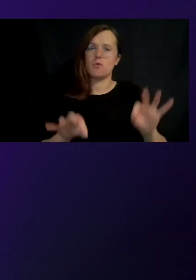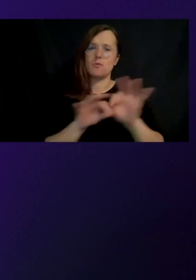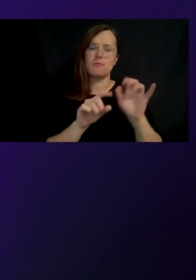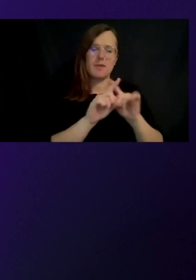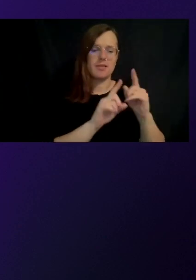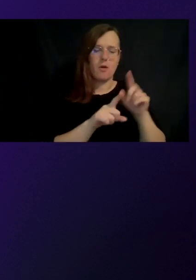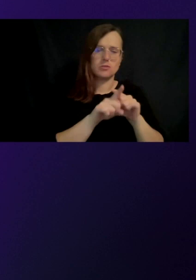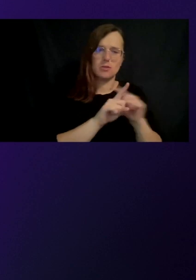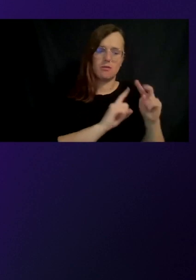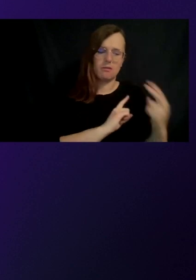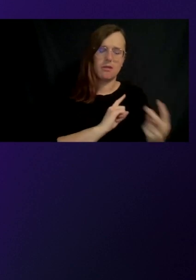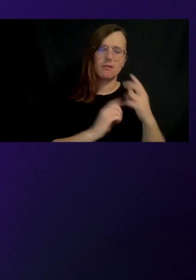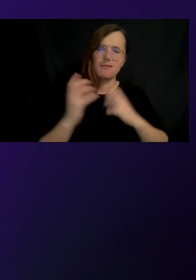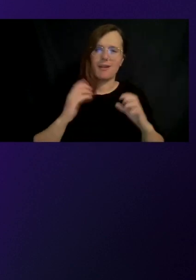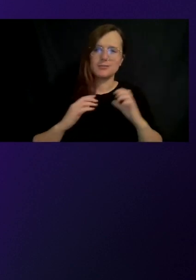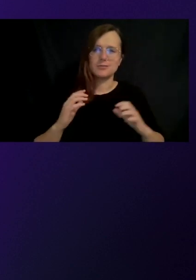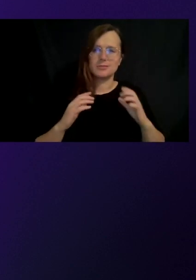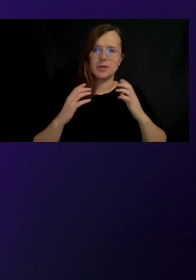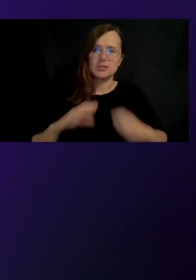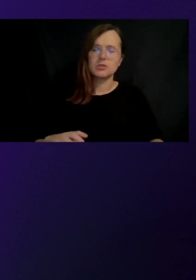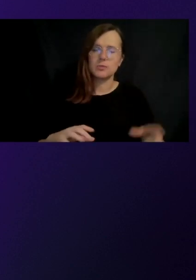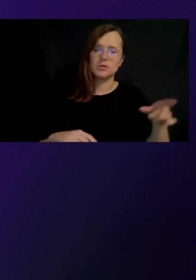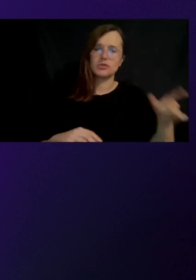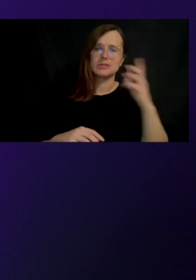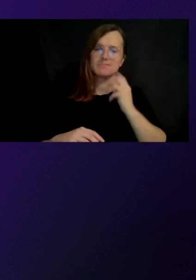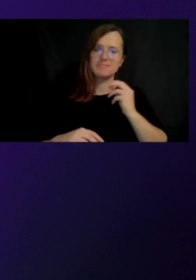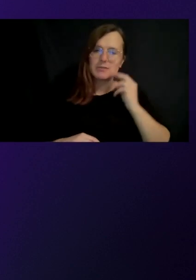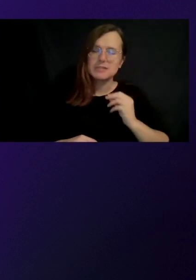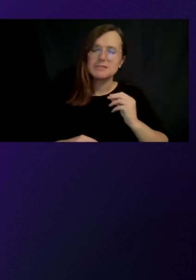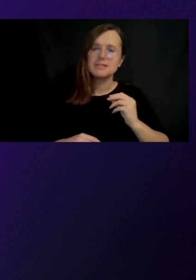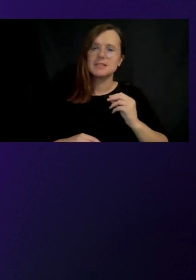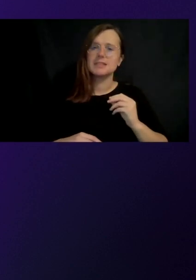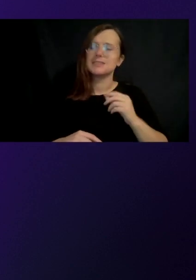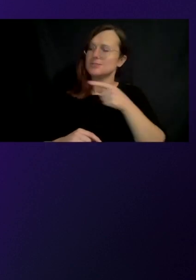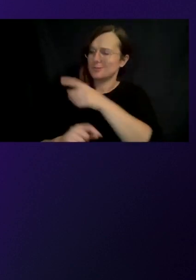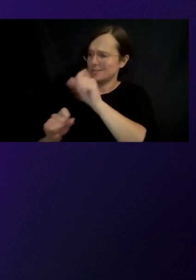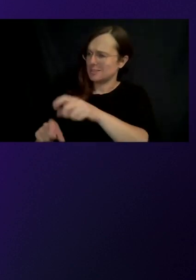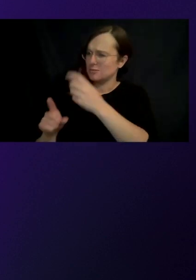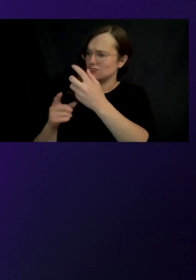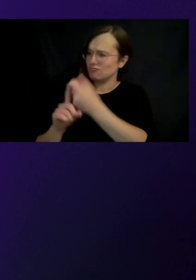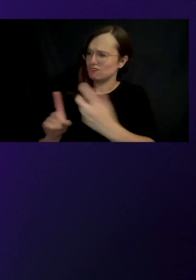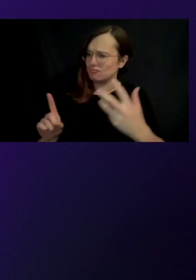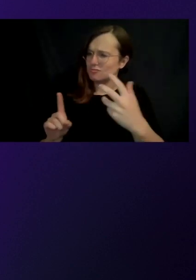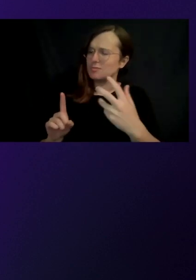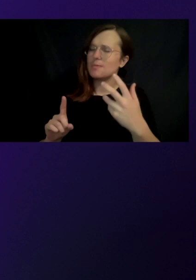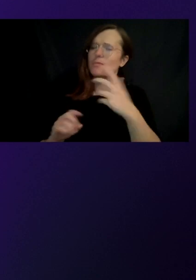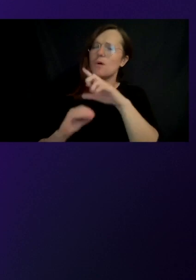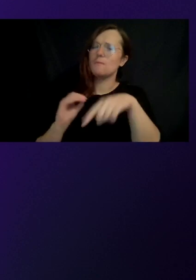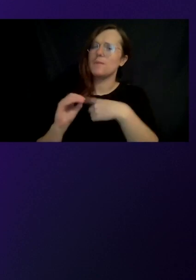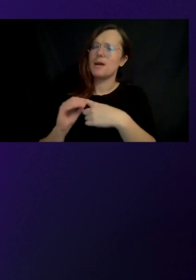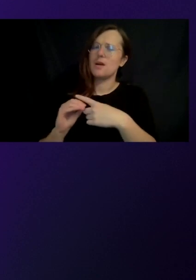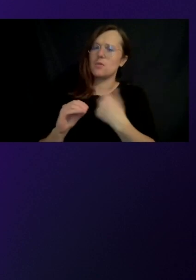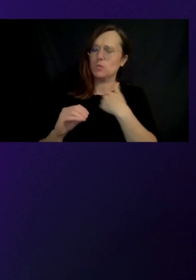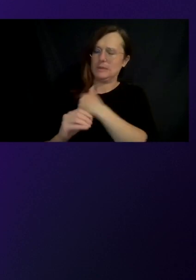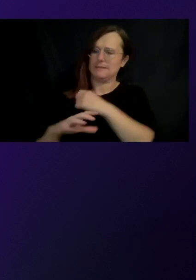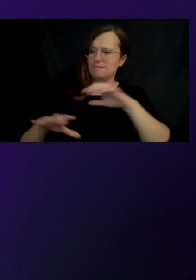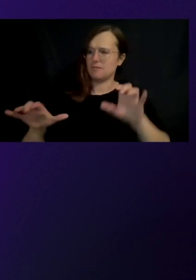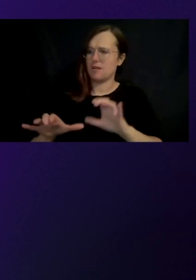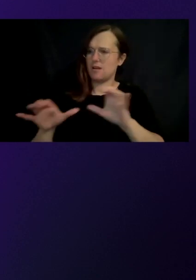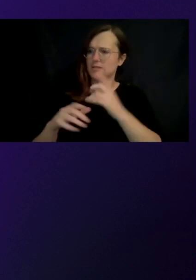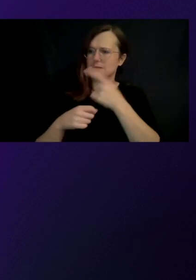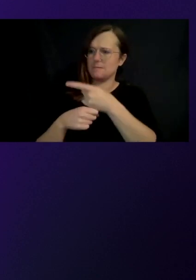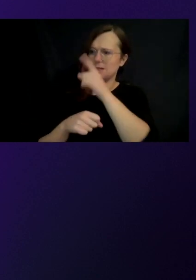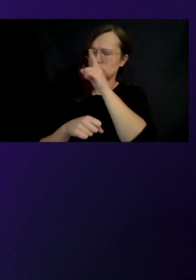end user experience like? And so can you talk to us a little bit about what we've done to ensure a seamless